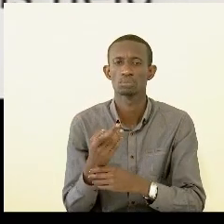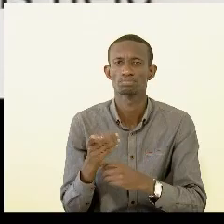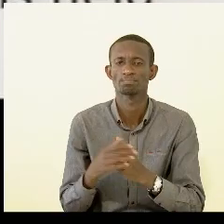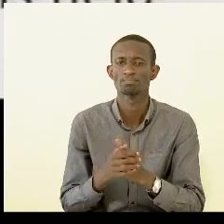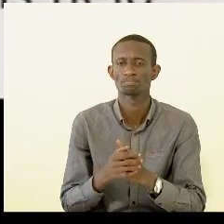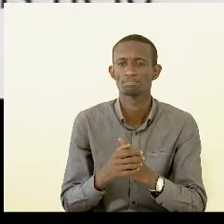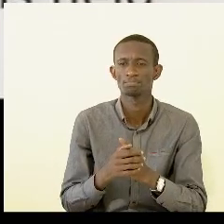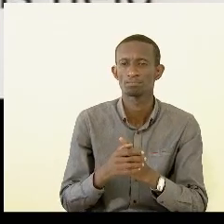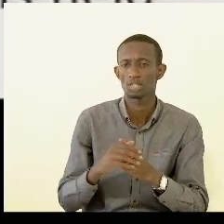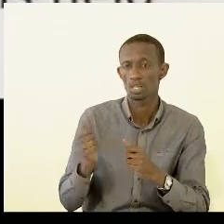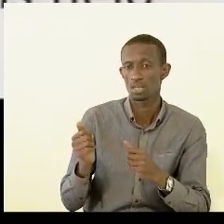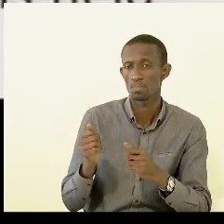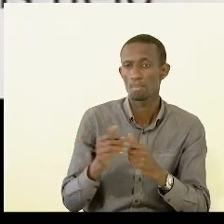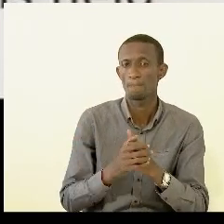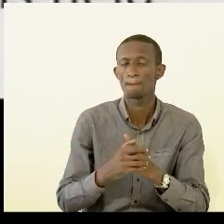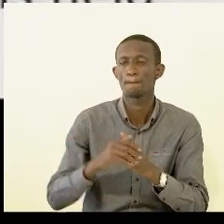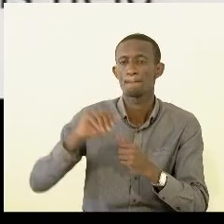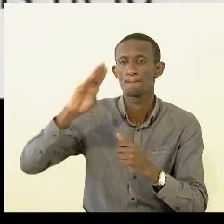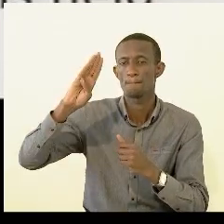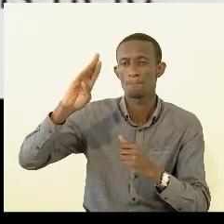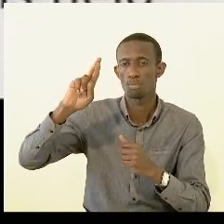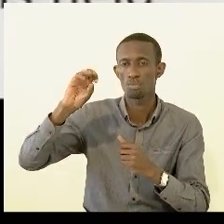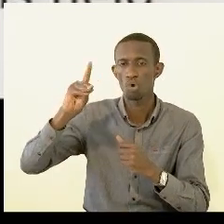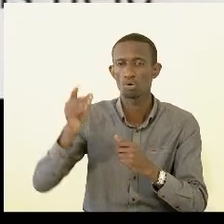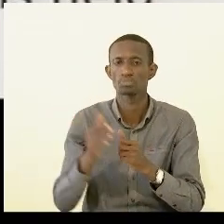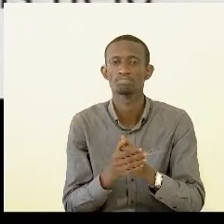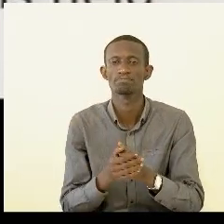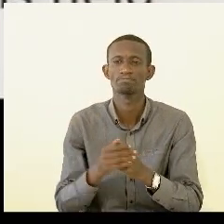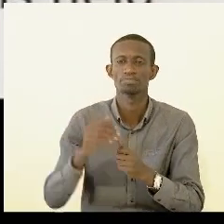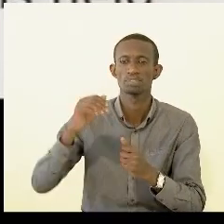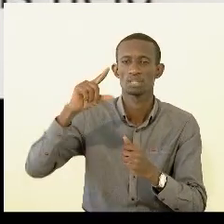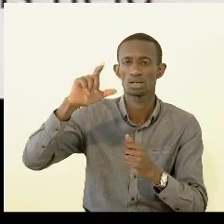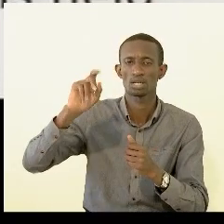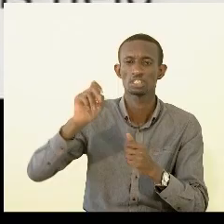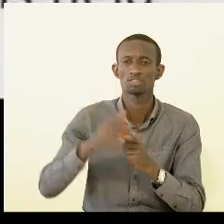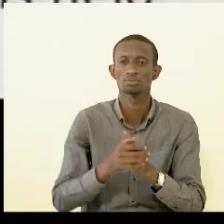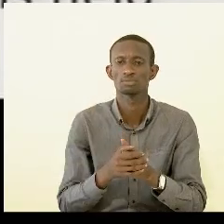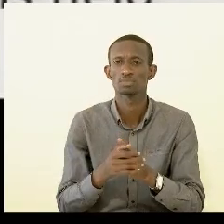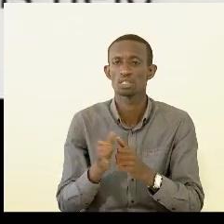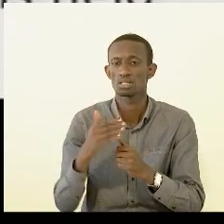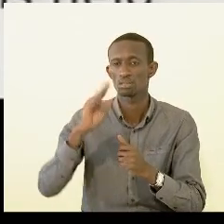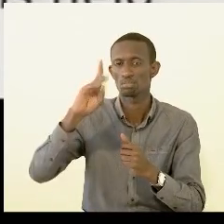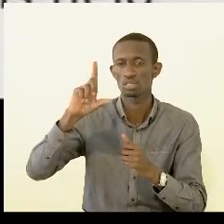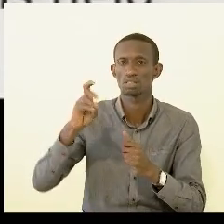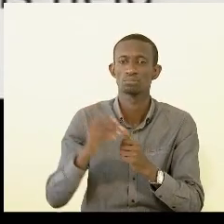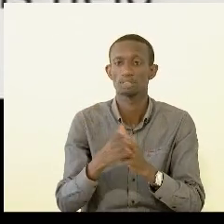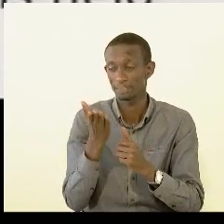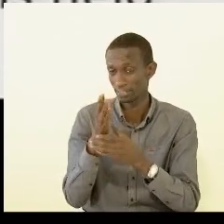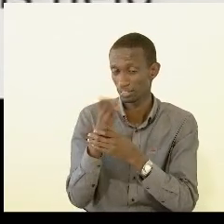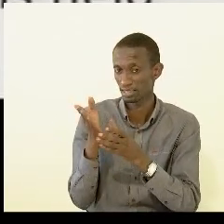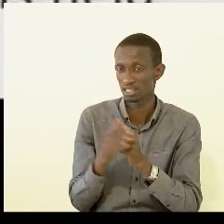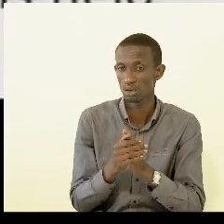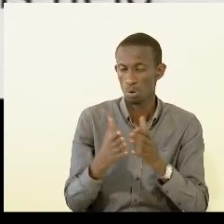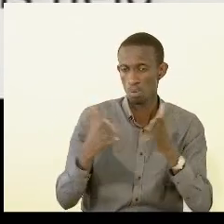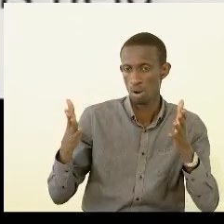flat surface called the leaf blade. This leaf blade is large, it is broad, and it